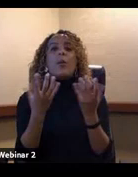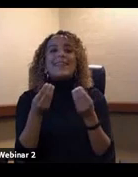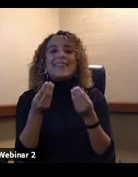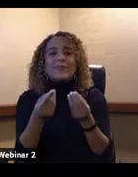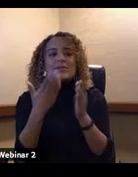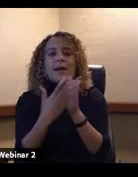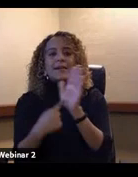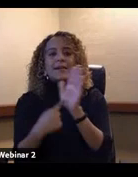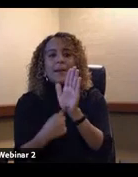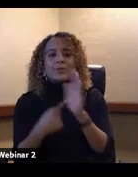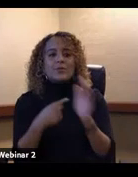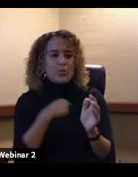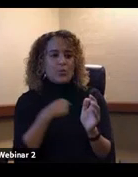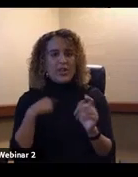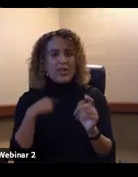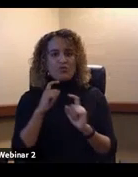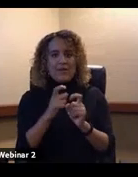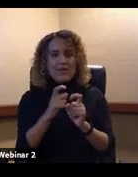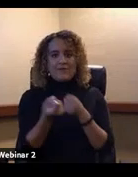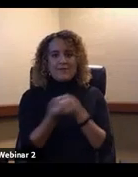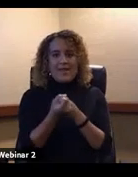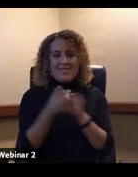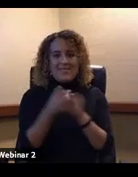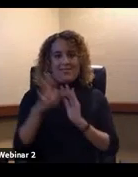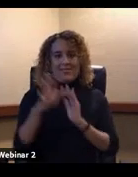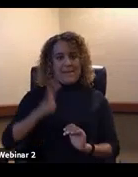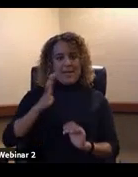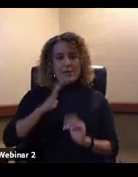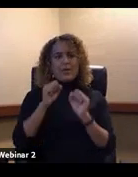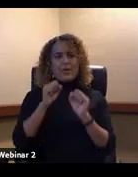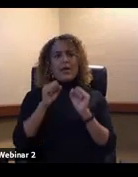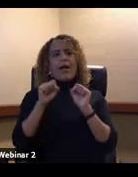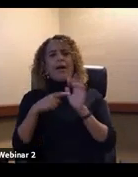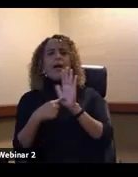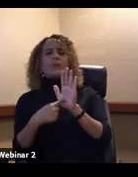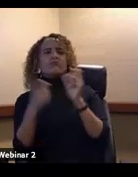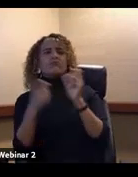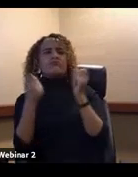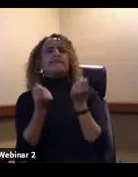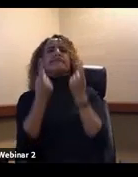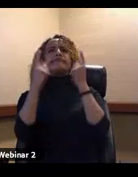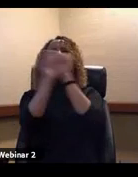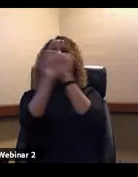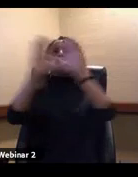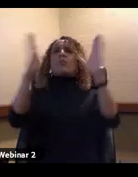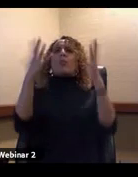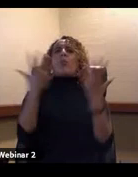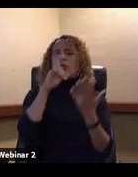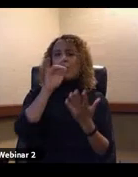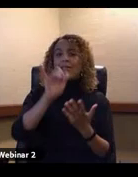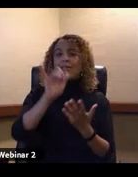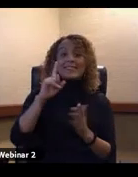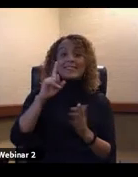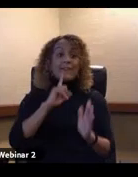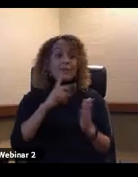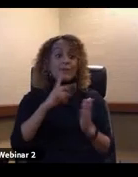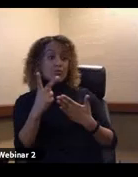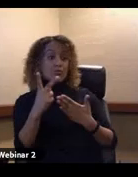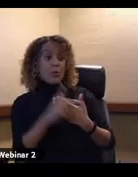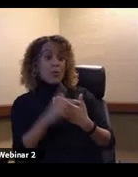So I want to give you some examples of activities we funded in the past I hope will help better illustrate these. An example is a